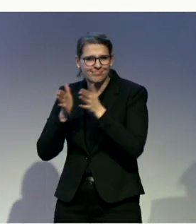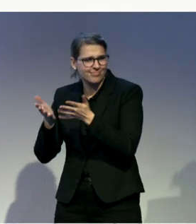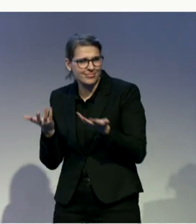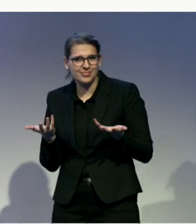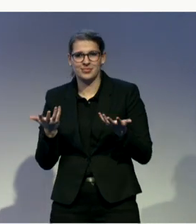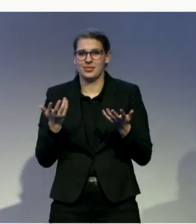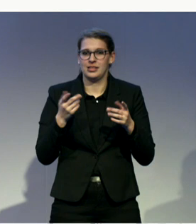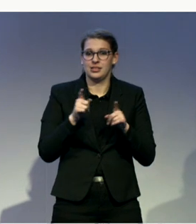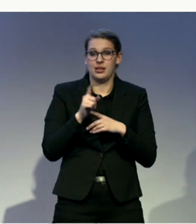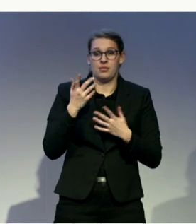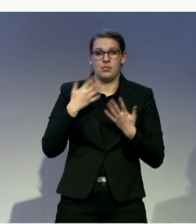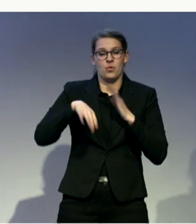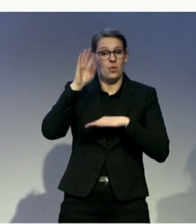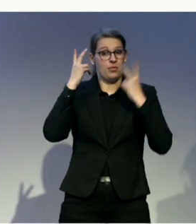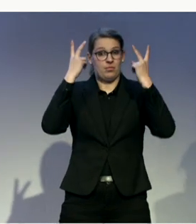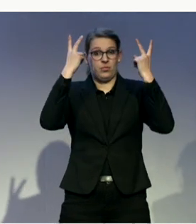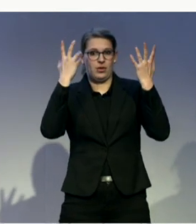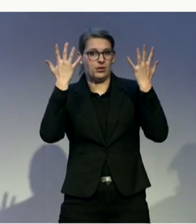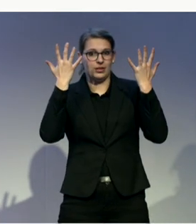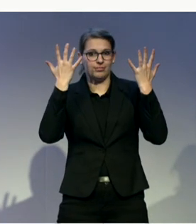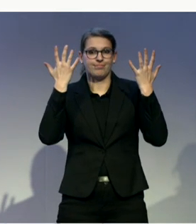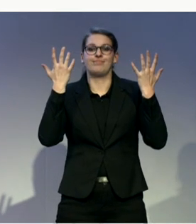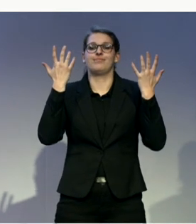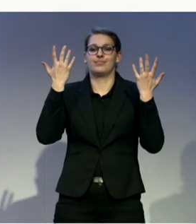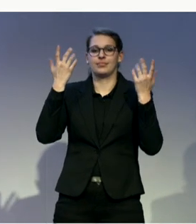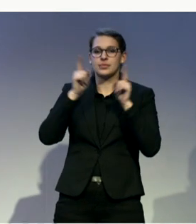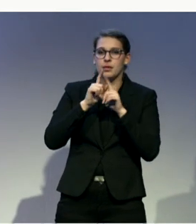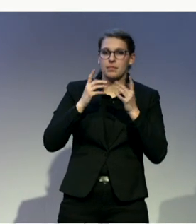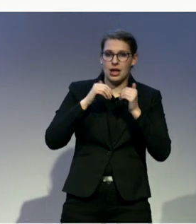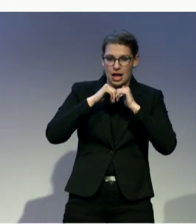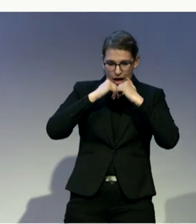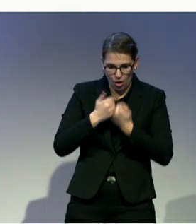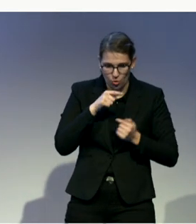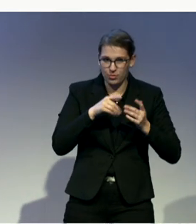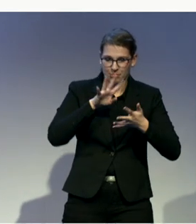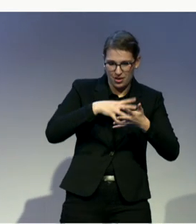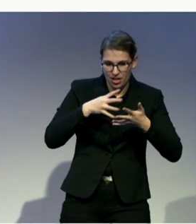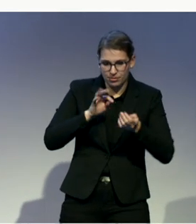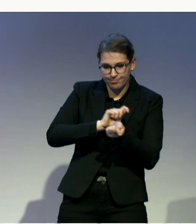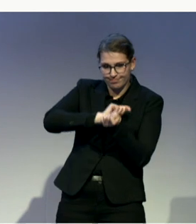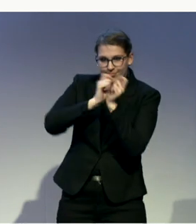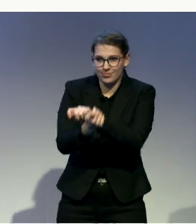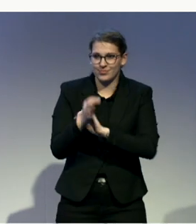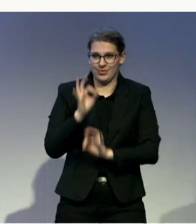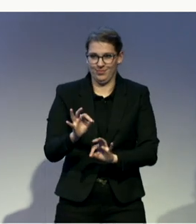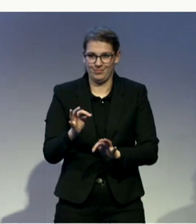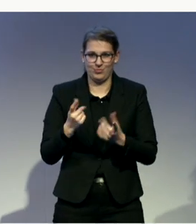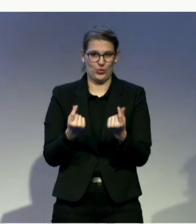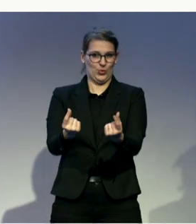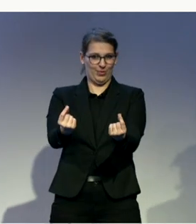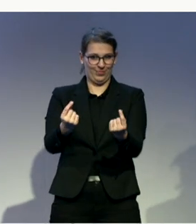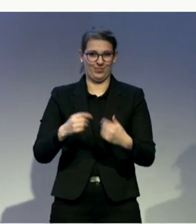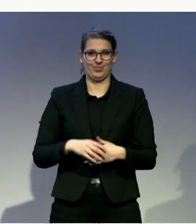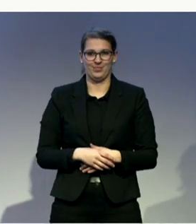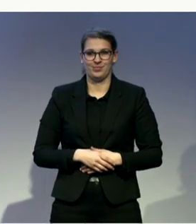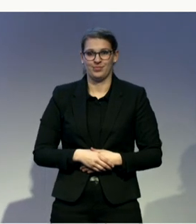implementation. So, of course, things are not easy, but I would like to take the opportunity to comment on